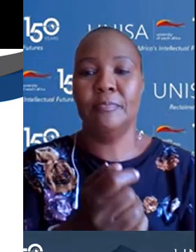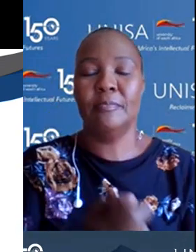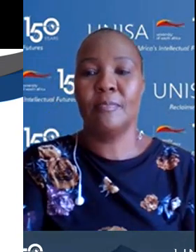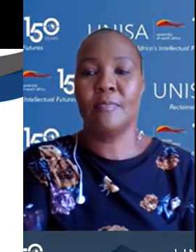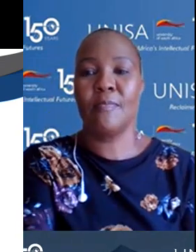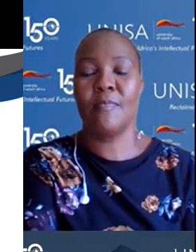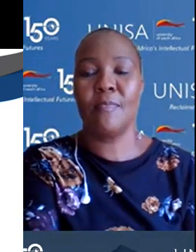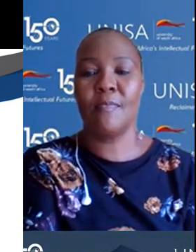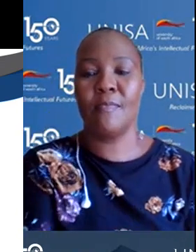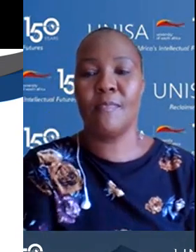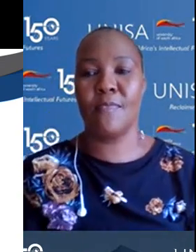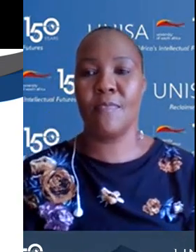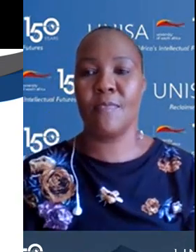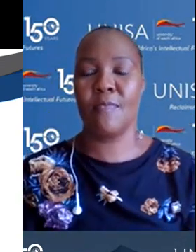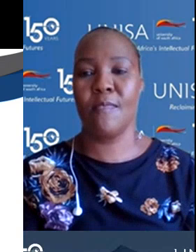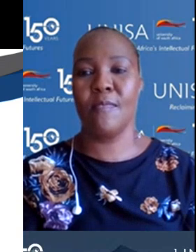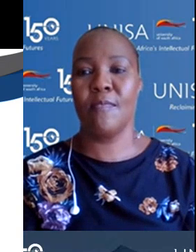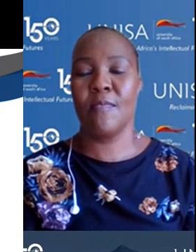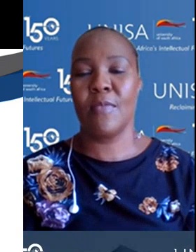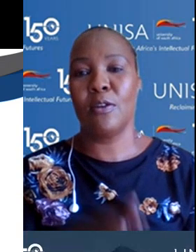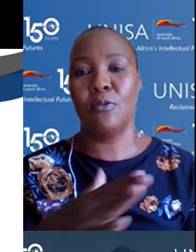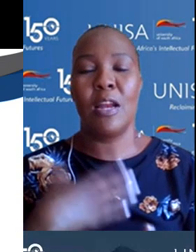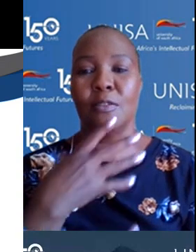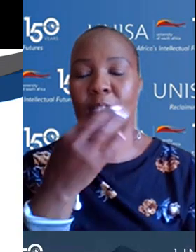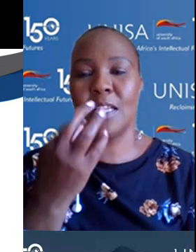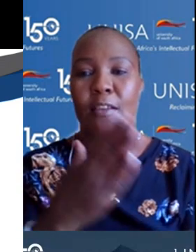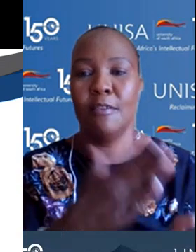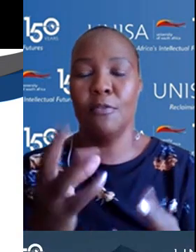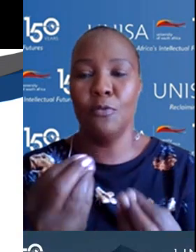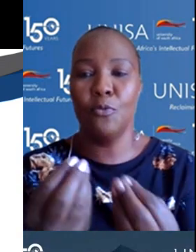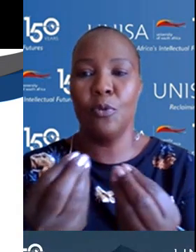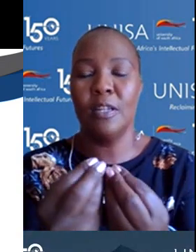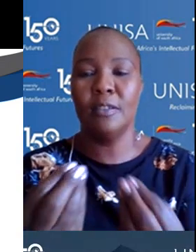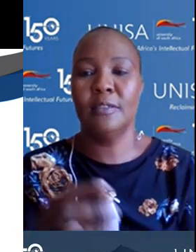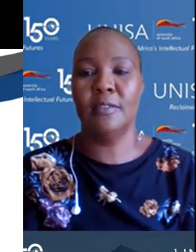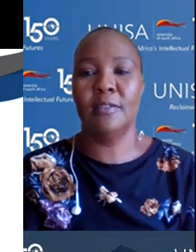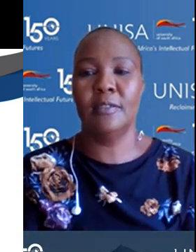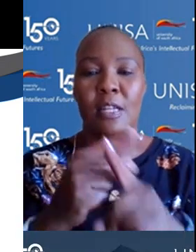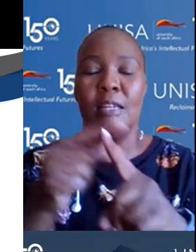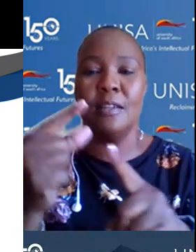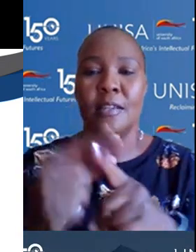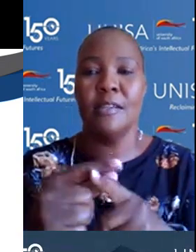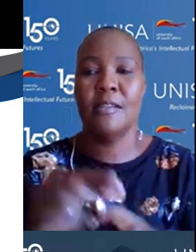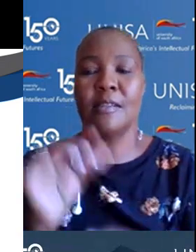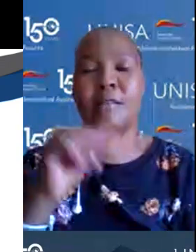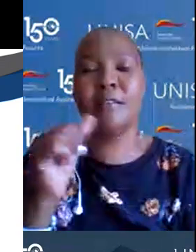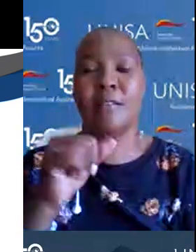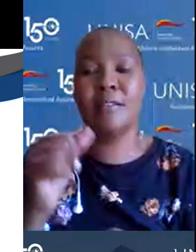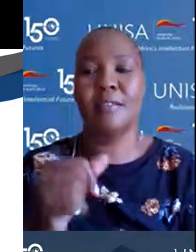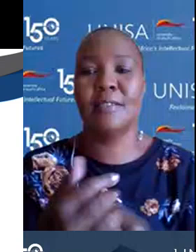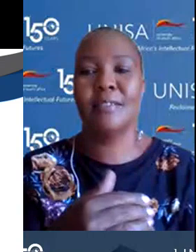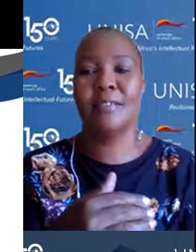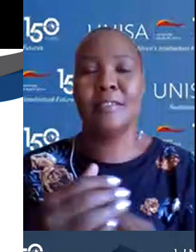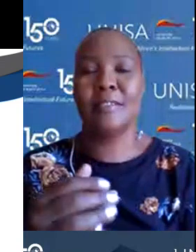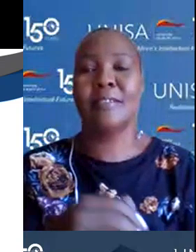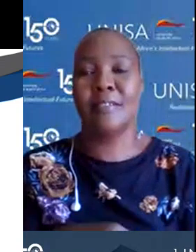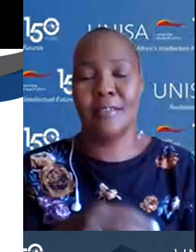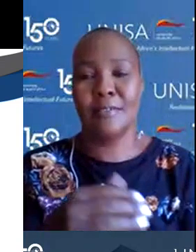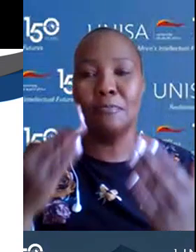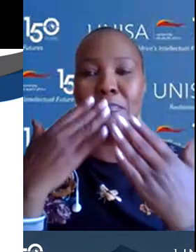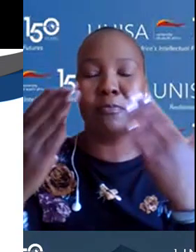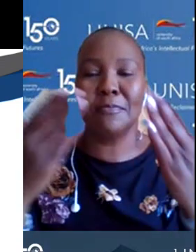you for joining us. I know it's a Saturday, but at least it's a nice day. You can relax and work through all the things that we're going to show you. Hope you're going to have fun.